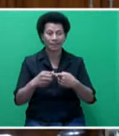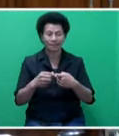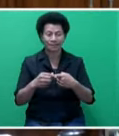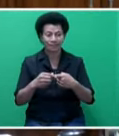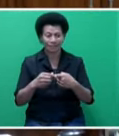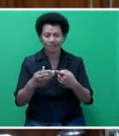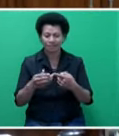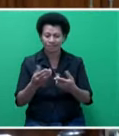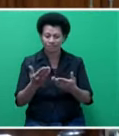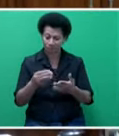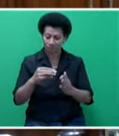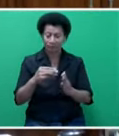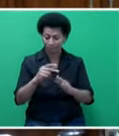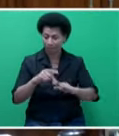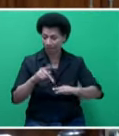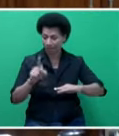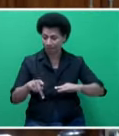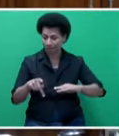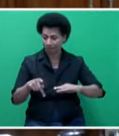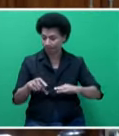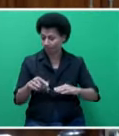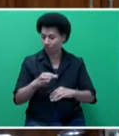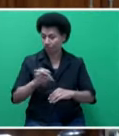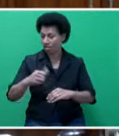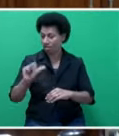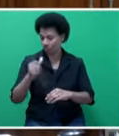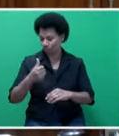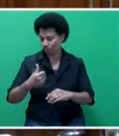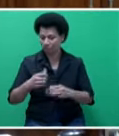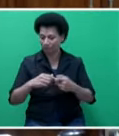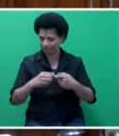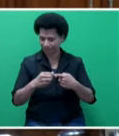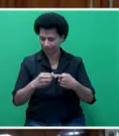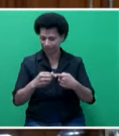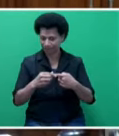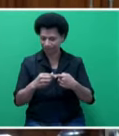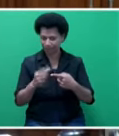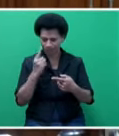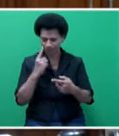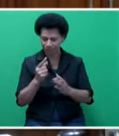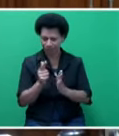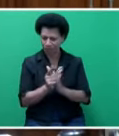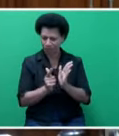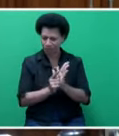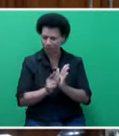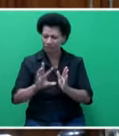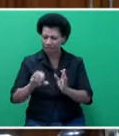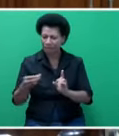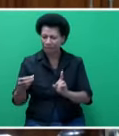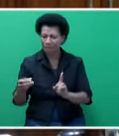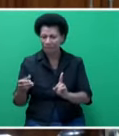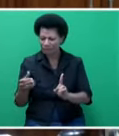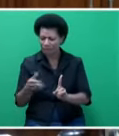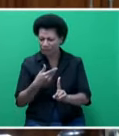to Parliament in respect of plastic bags. We are seeing that there is some lacuna in the law too, where some people are abusing the process. We're still